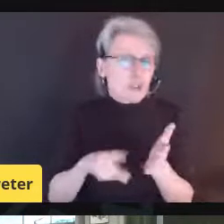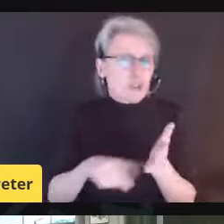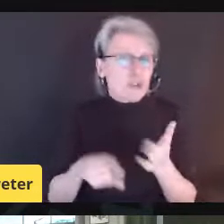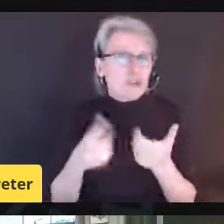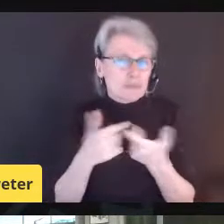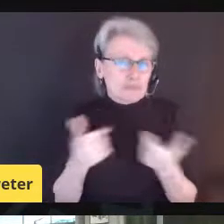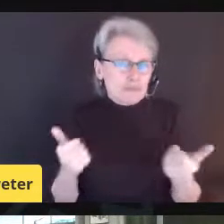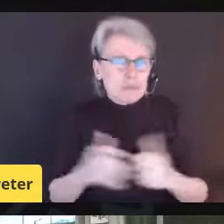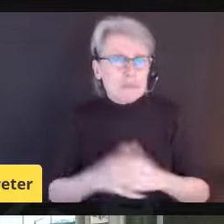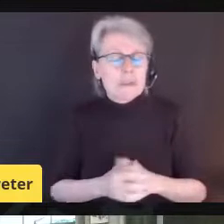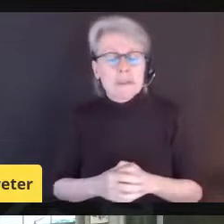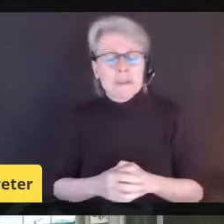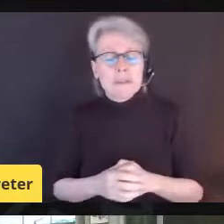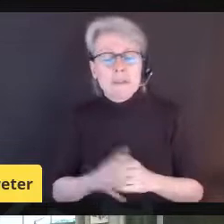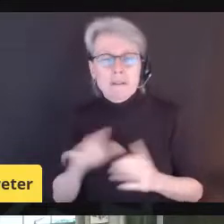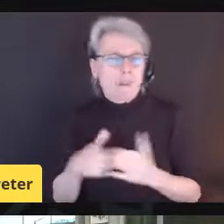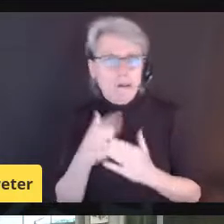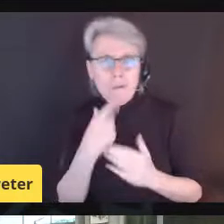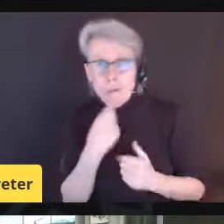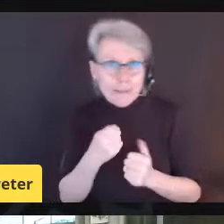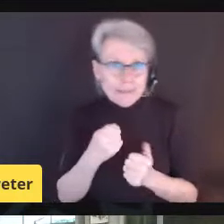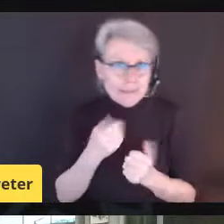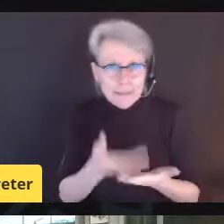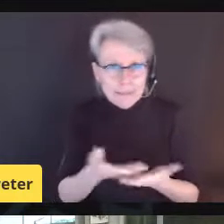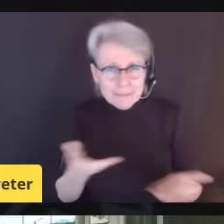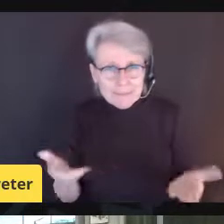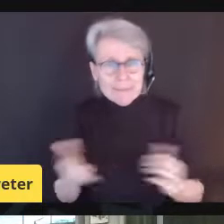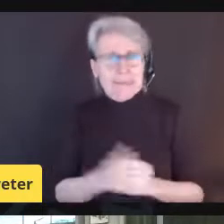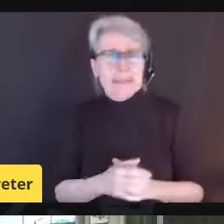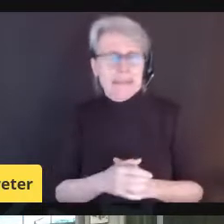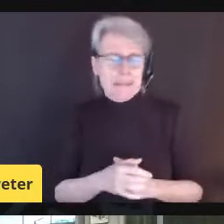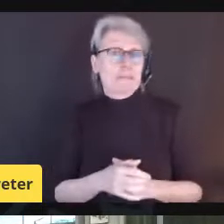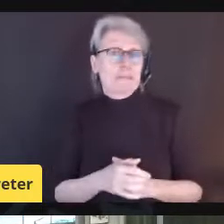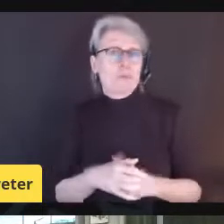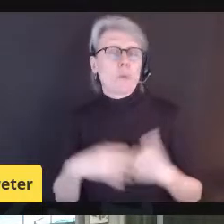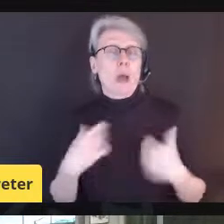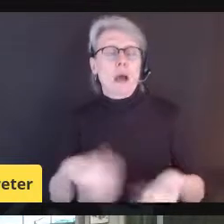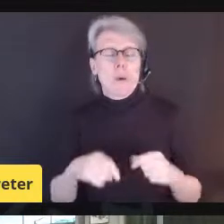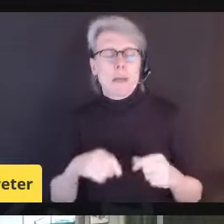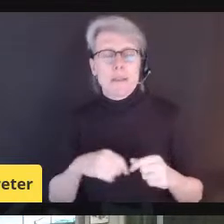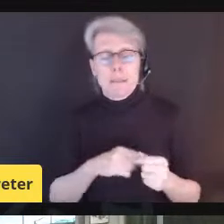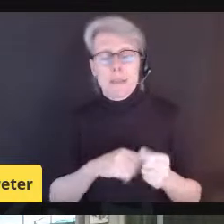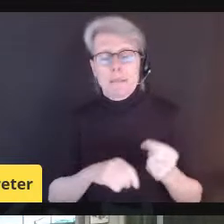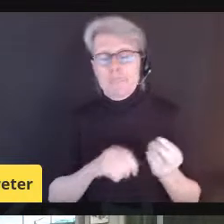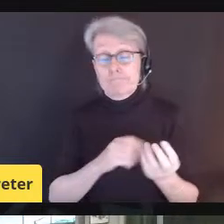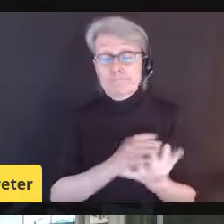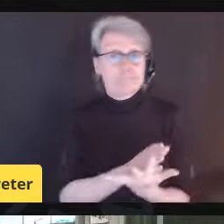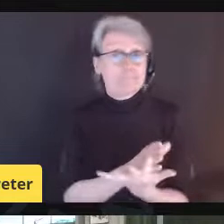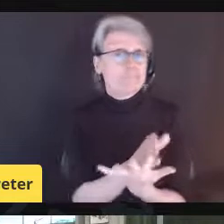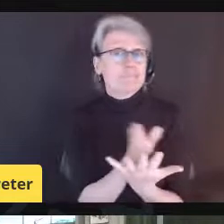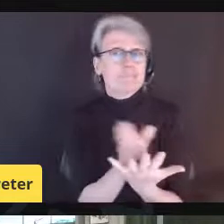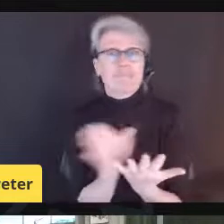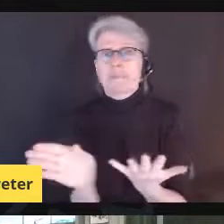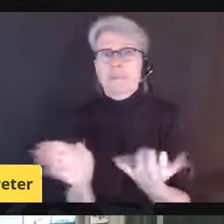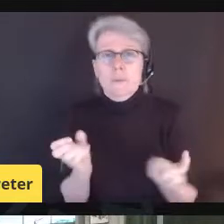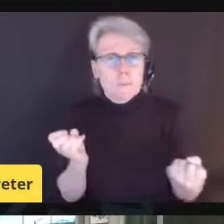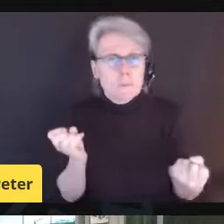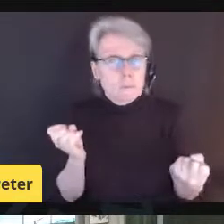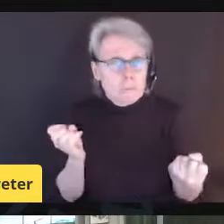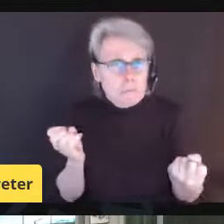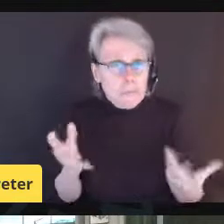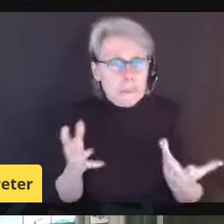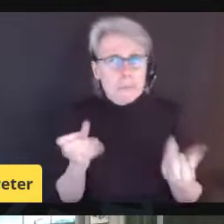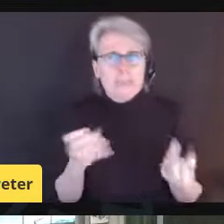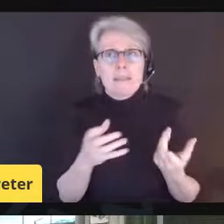you know, all the good gory stuff is a huge field. It's incredibly challenging, and there are so many things happening